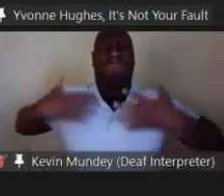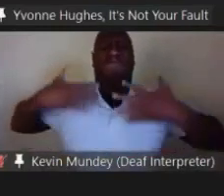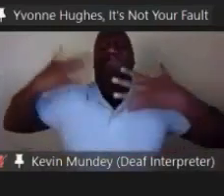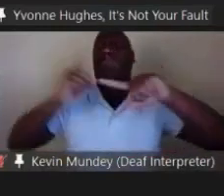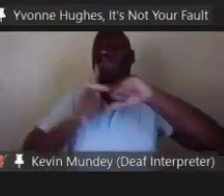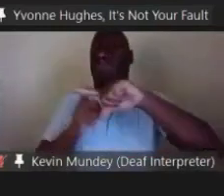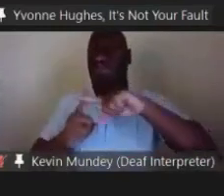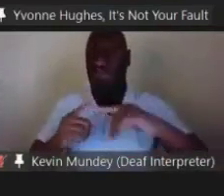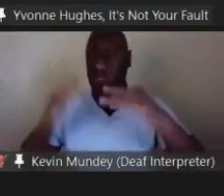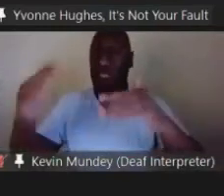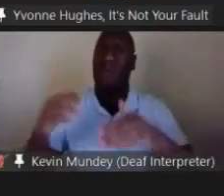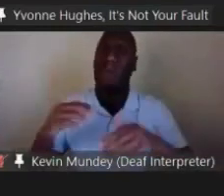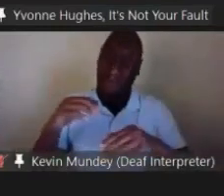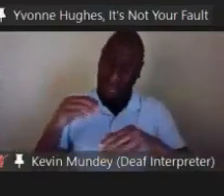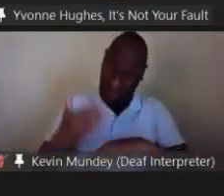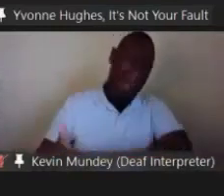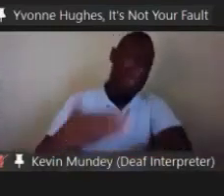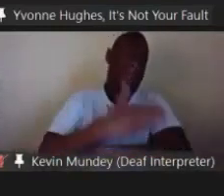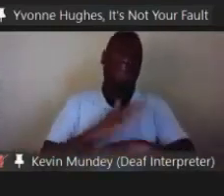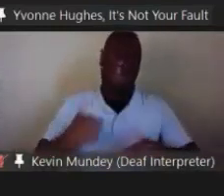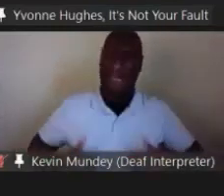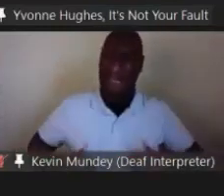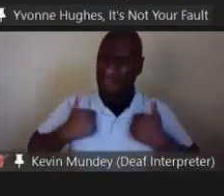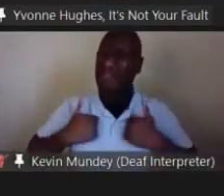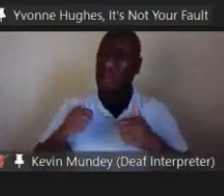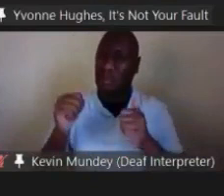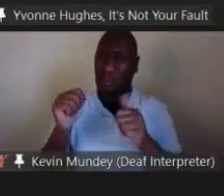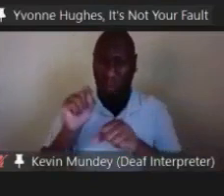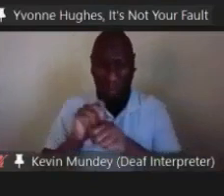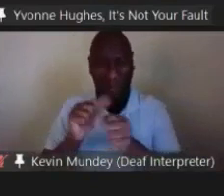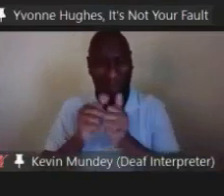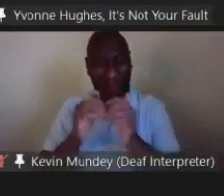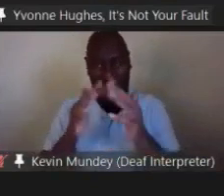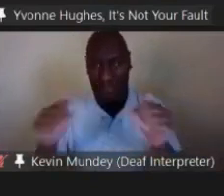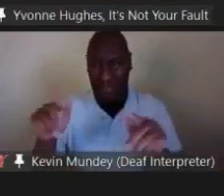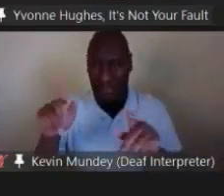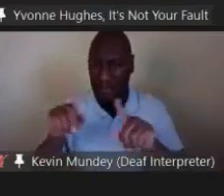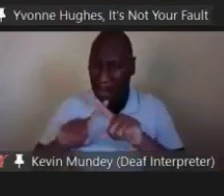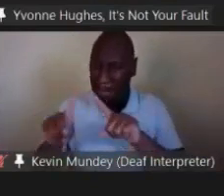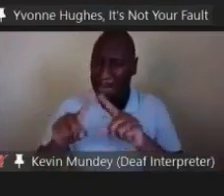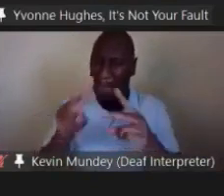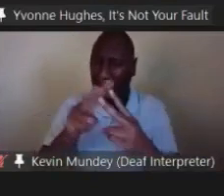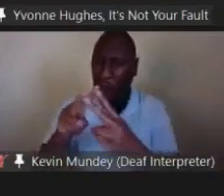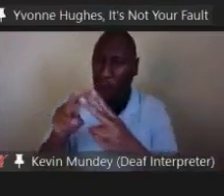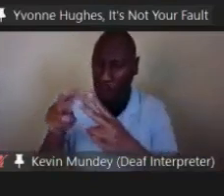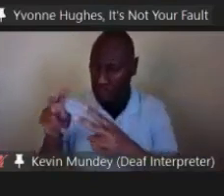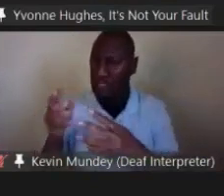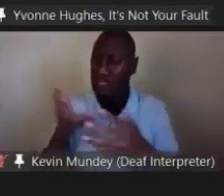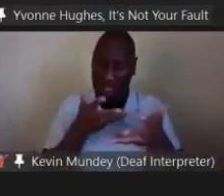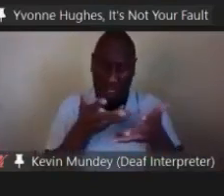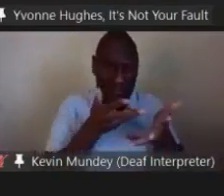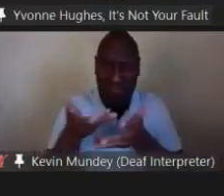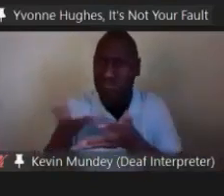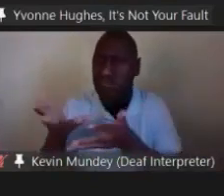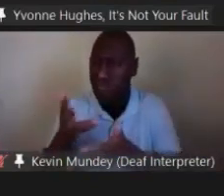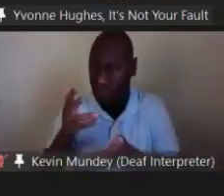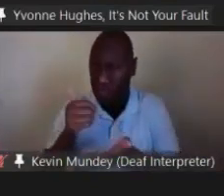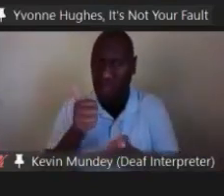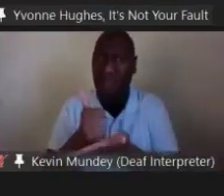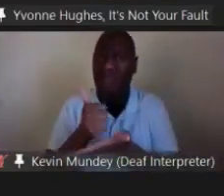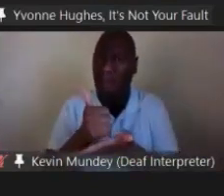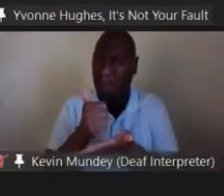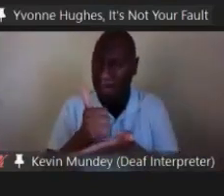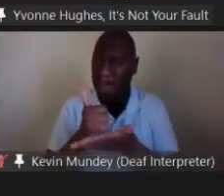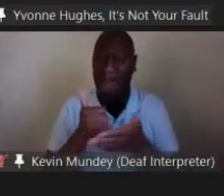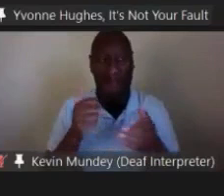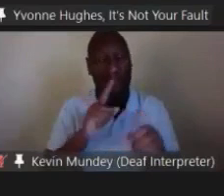with other partners to help to bring this into play. We